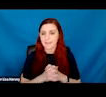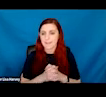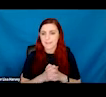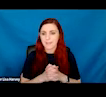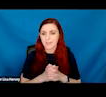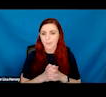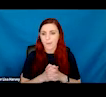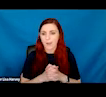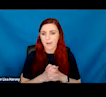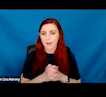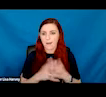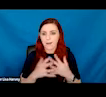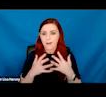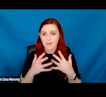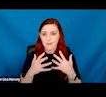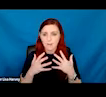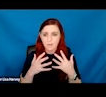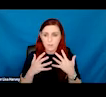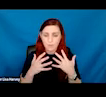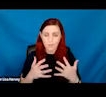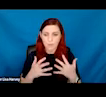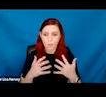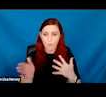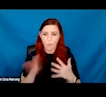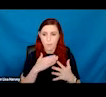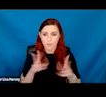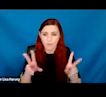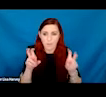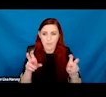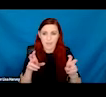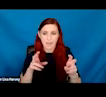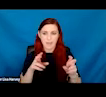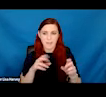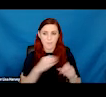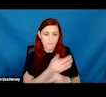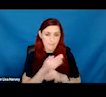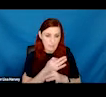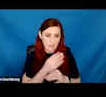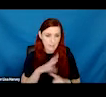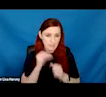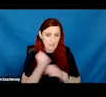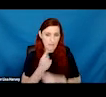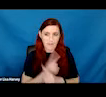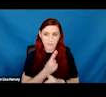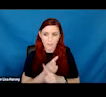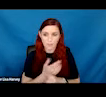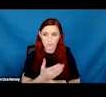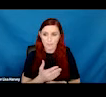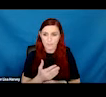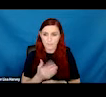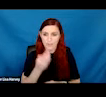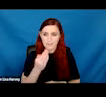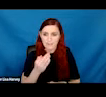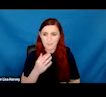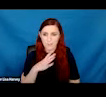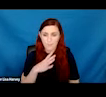inspecting plans, measuring and photographing toilets. And my family, particularly my daughter, find this so amusing that I've even been